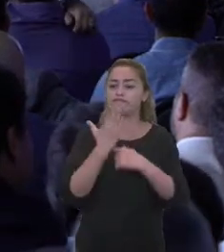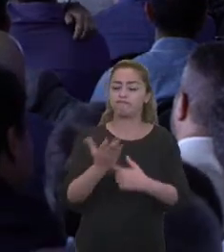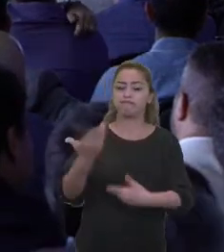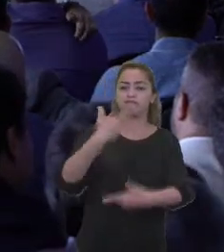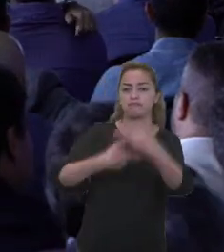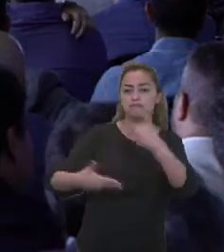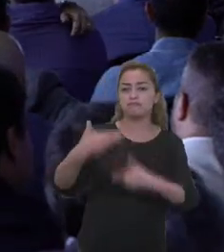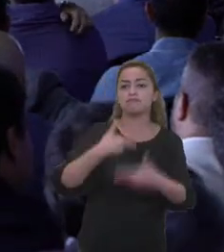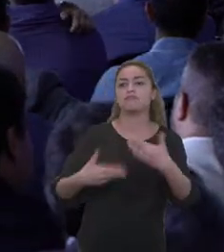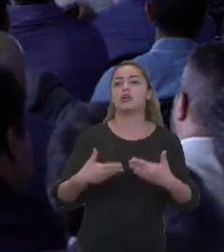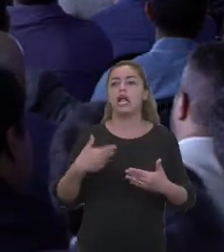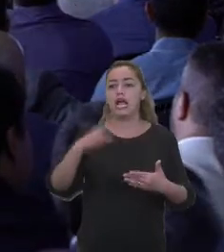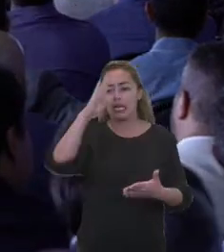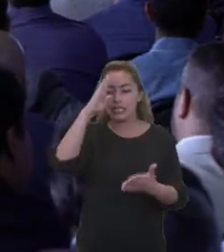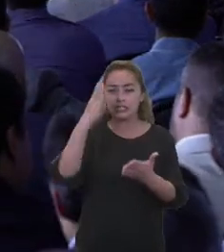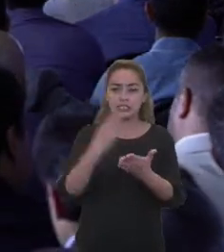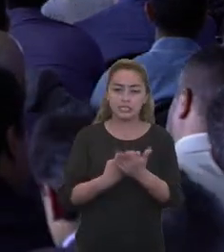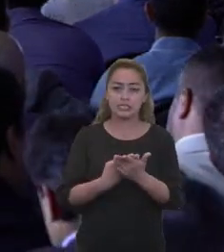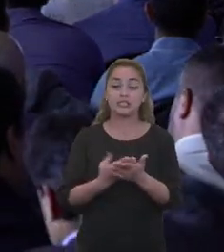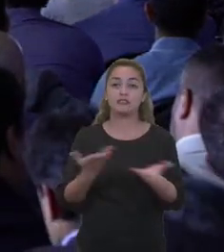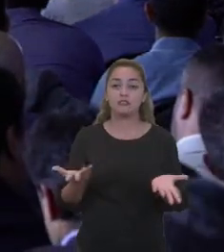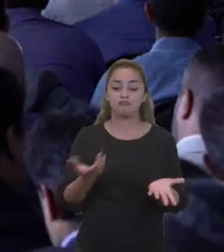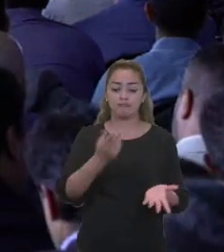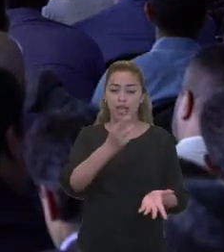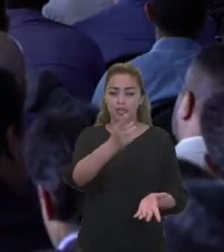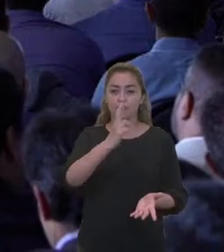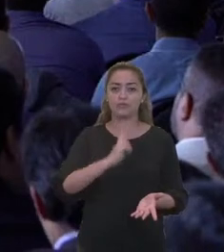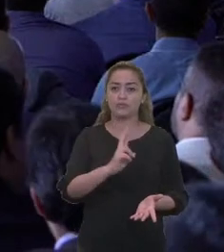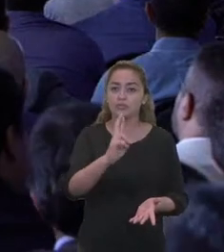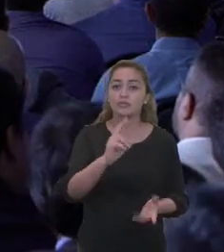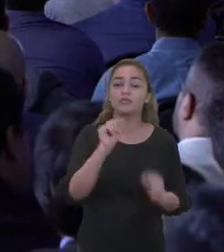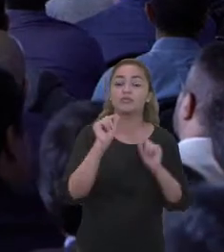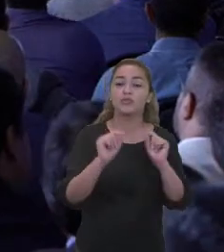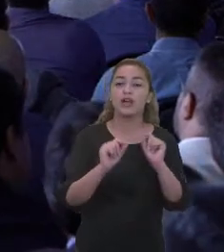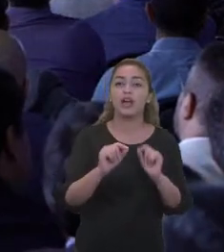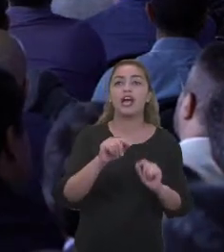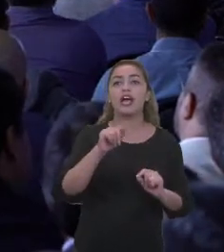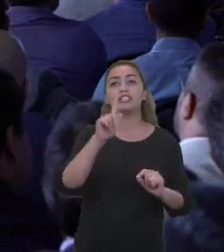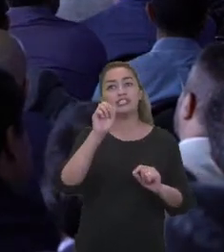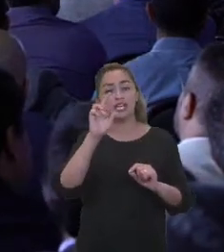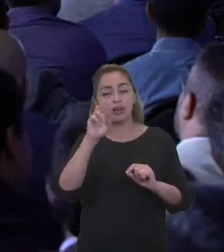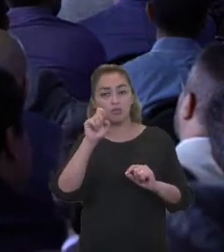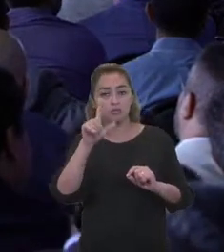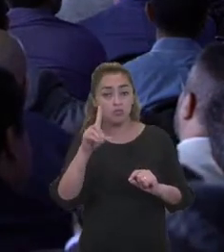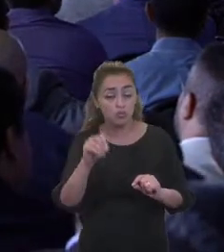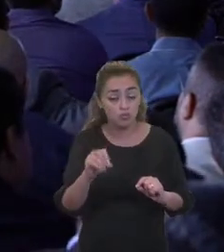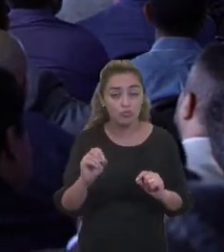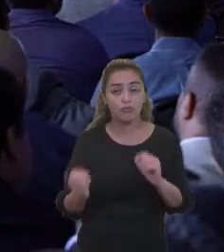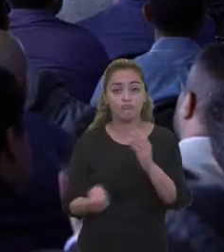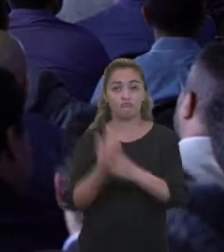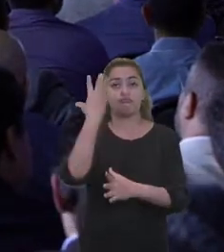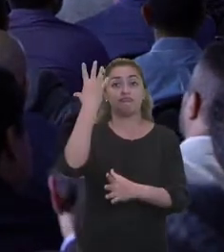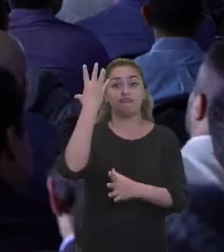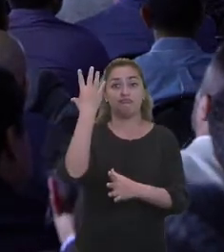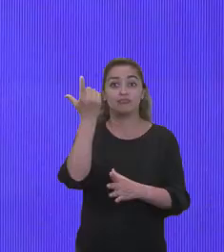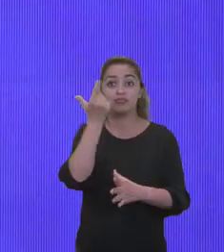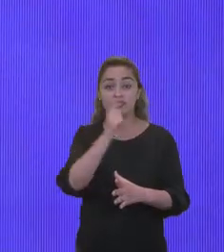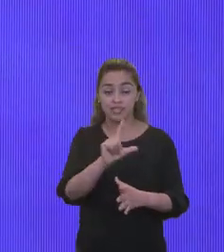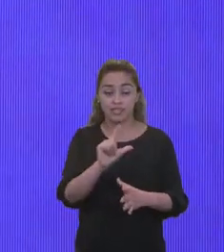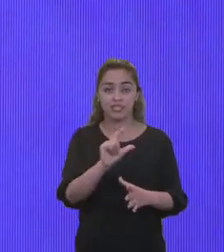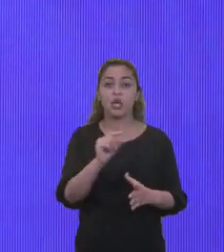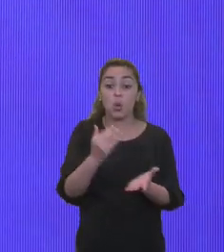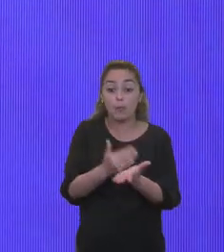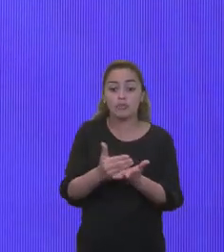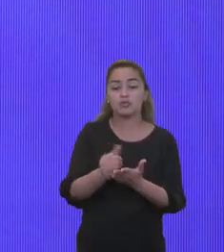to, believe on your future. And she pushed me forward, and the result is that I founded Gerando Falcões. It began in one slum, and